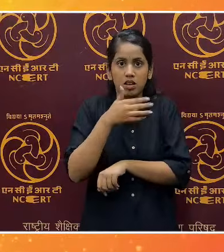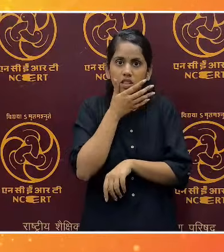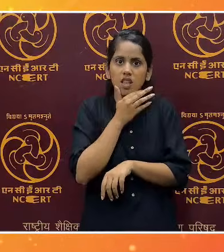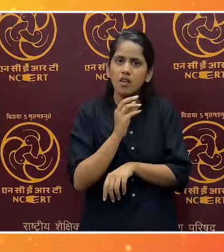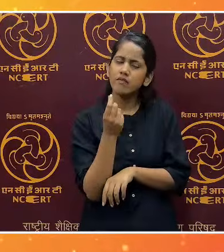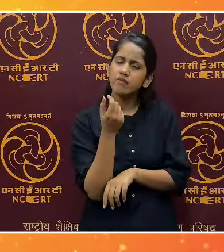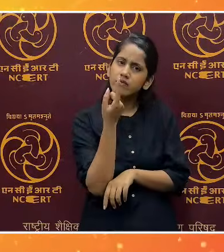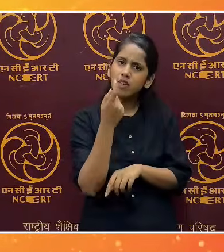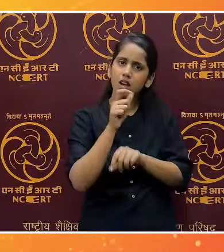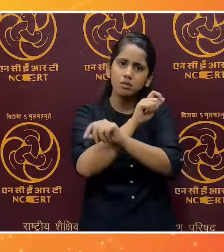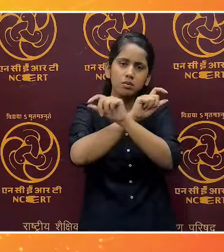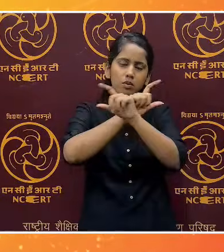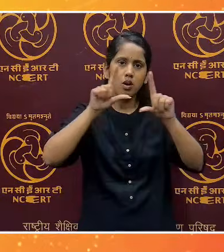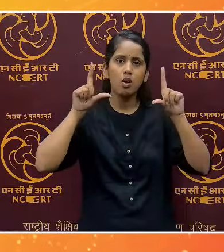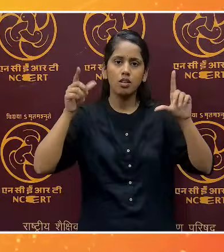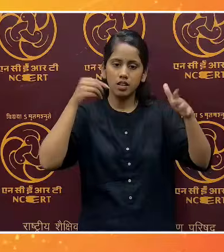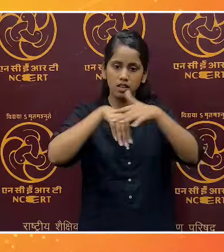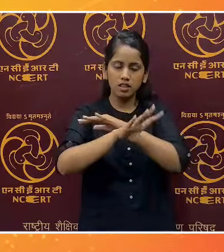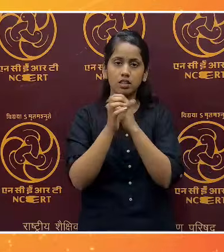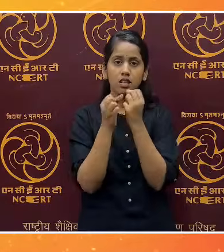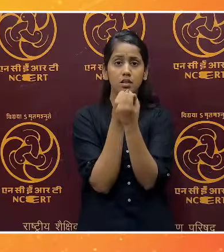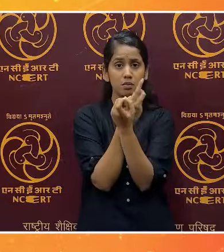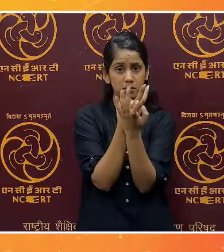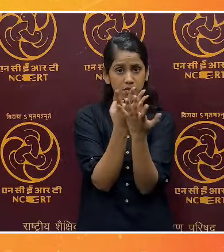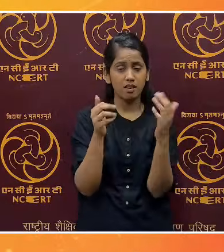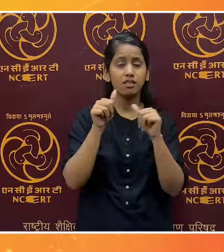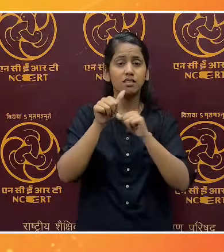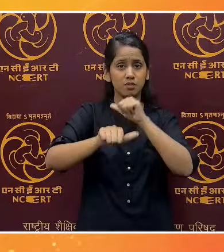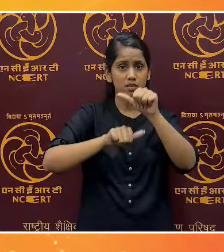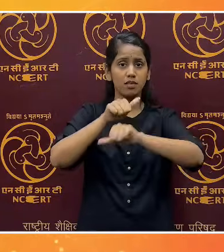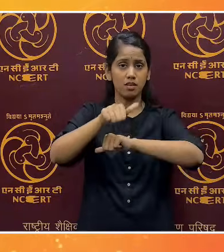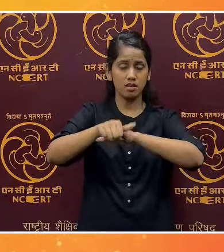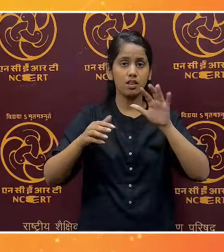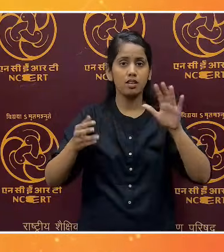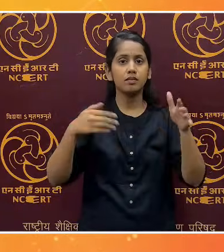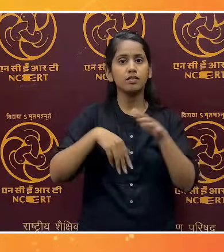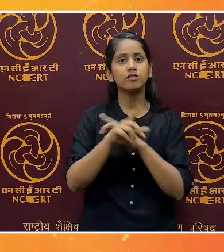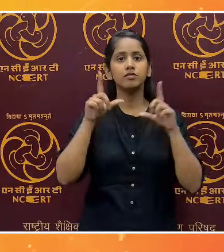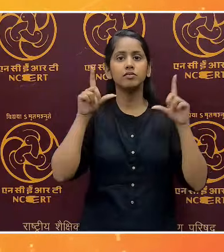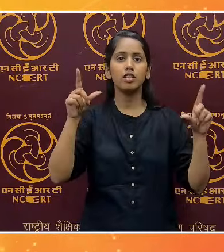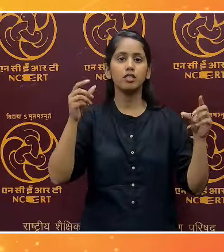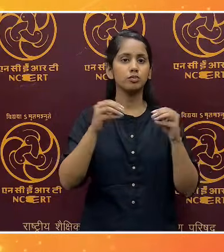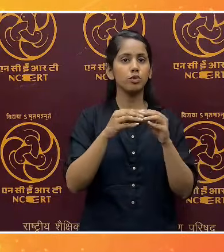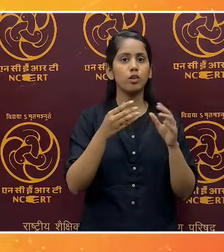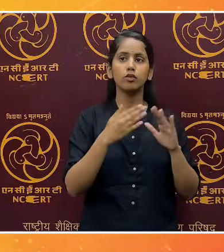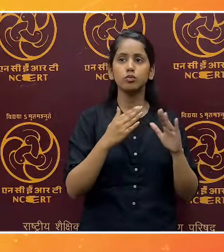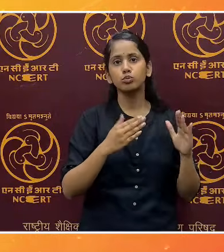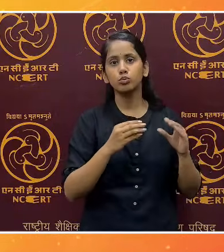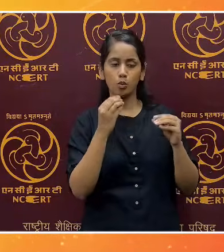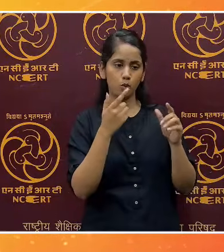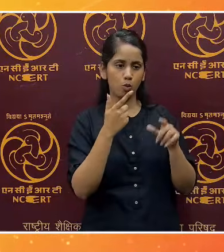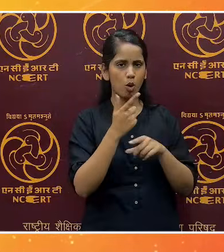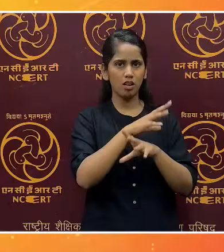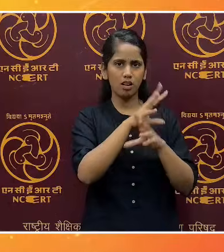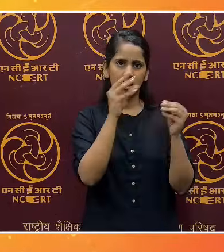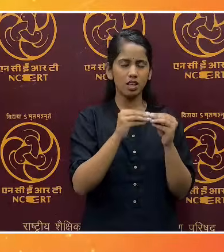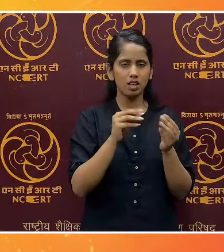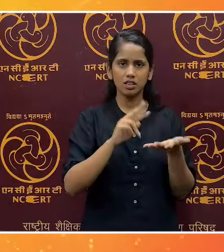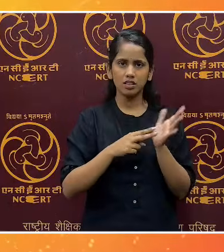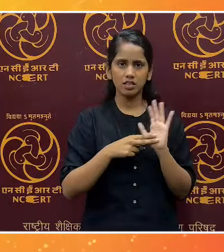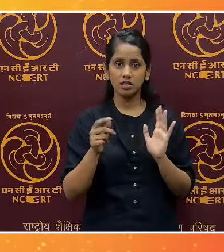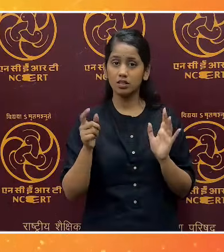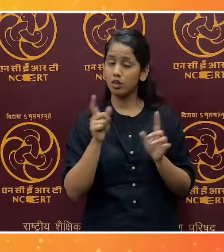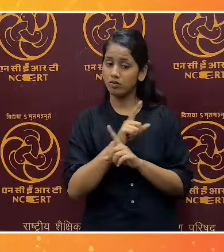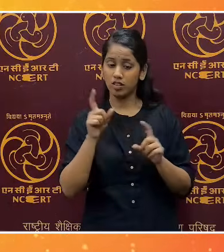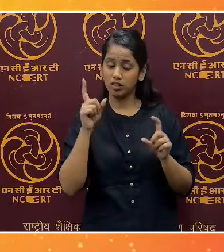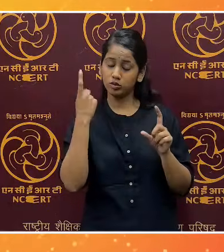one scene. Yes. There's so many steps, so many frames. You can't just, you know, take the script and go for the shoot. You have to, you have to be clear